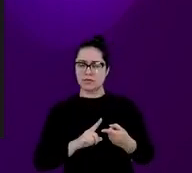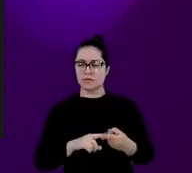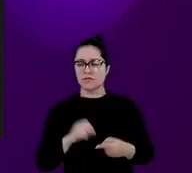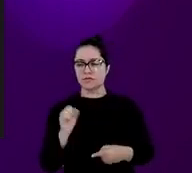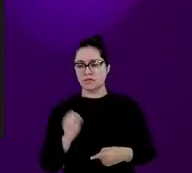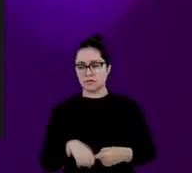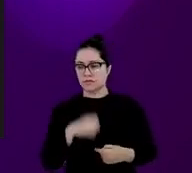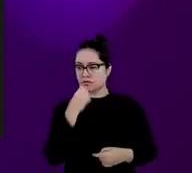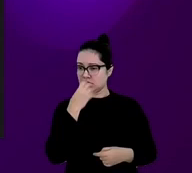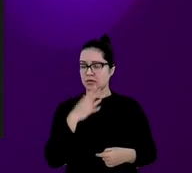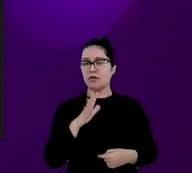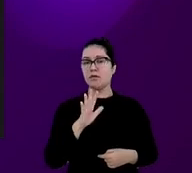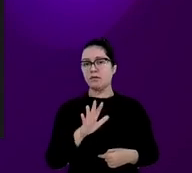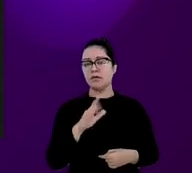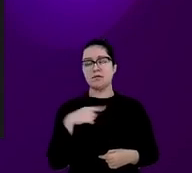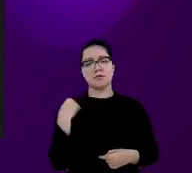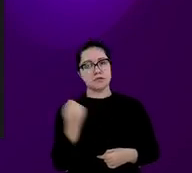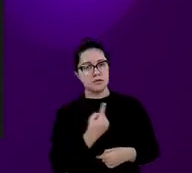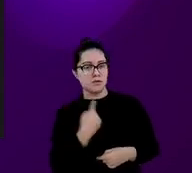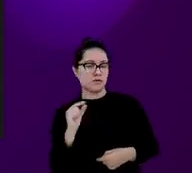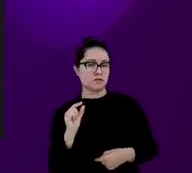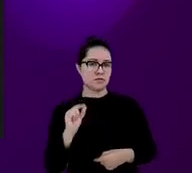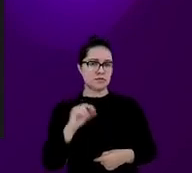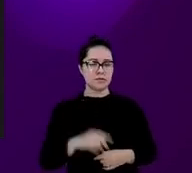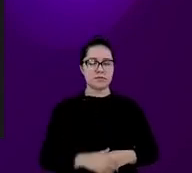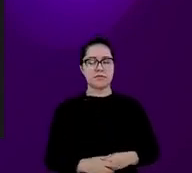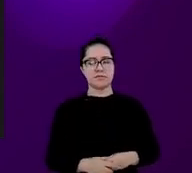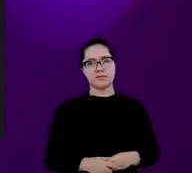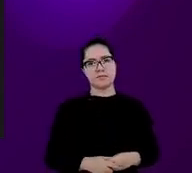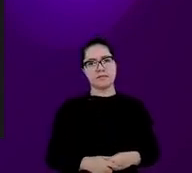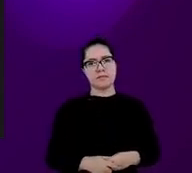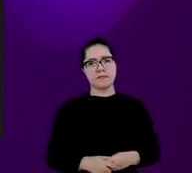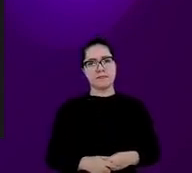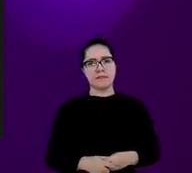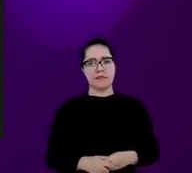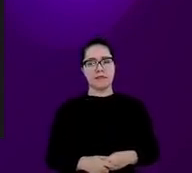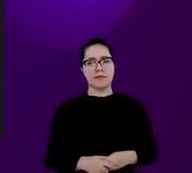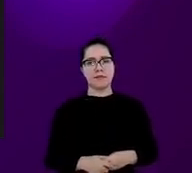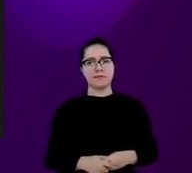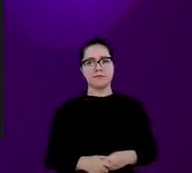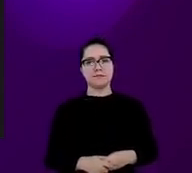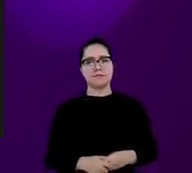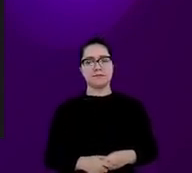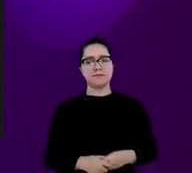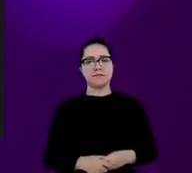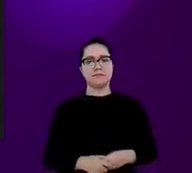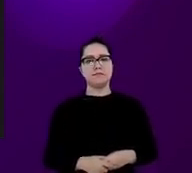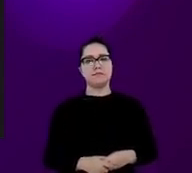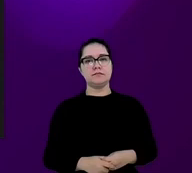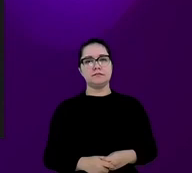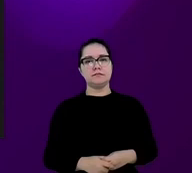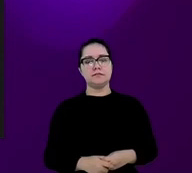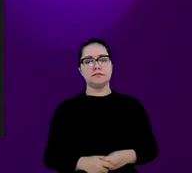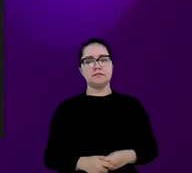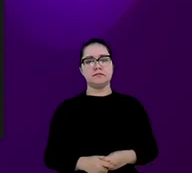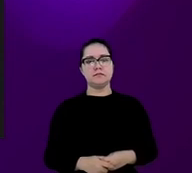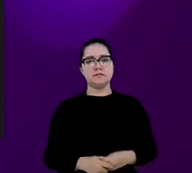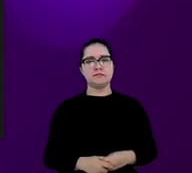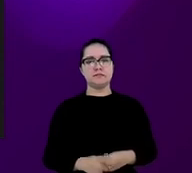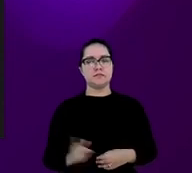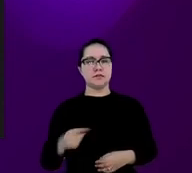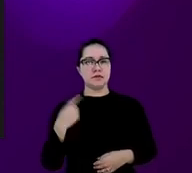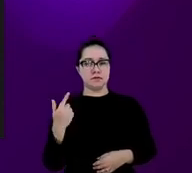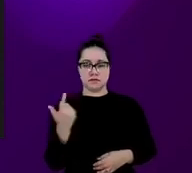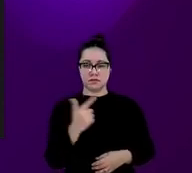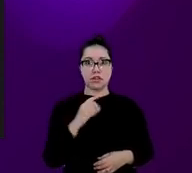model, we do not do it as a home device, at least not all the time. It's stay with